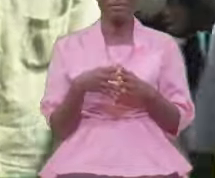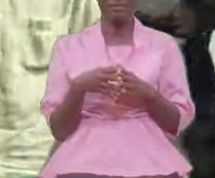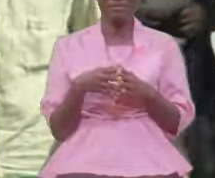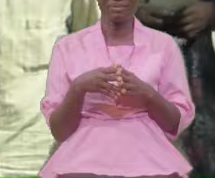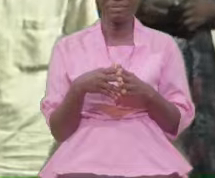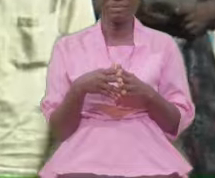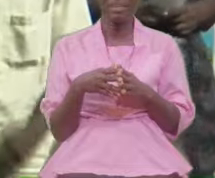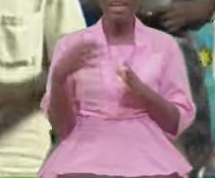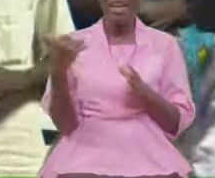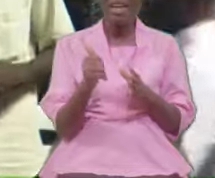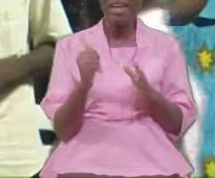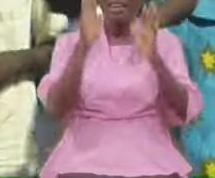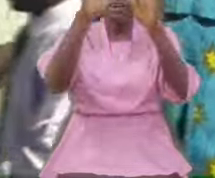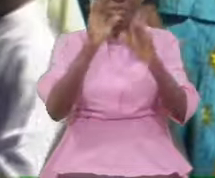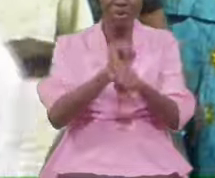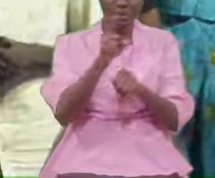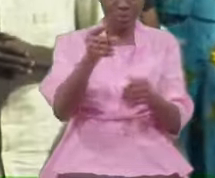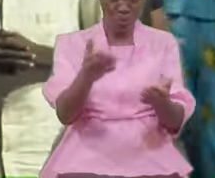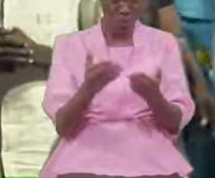want any healing you want